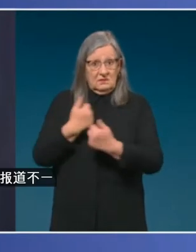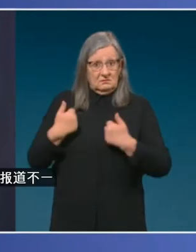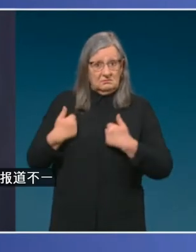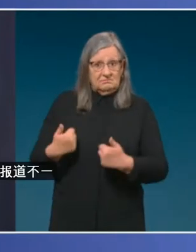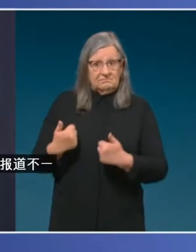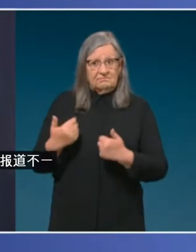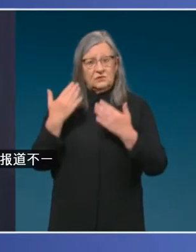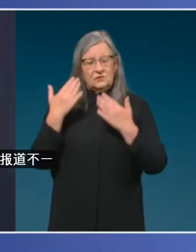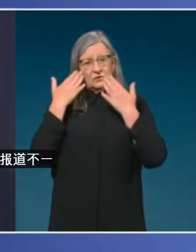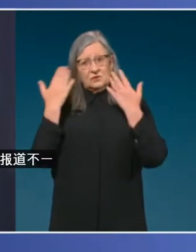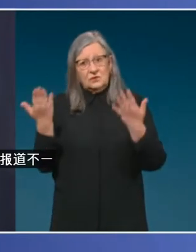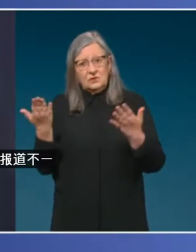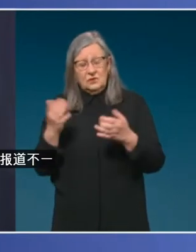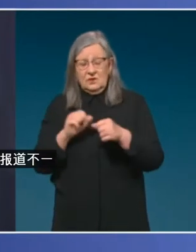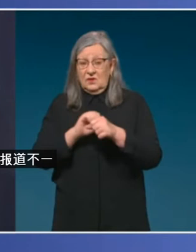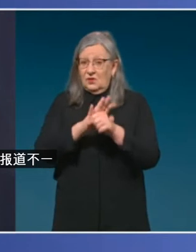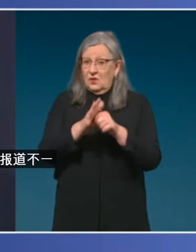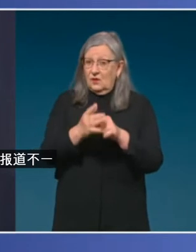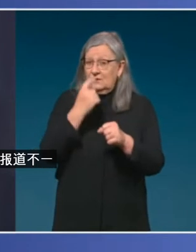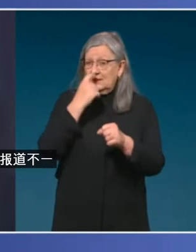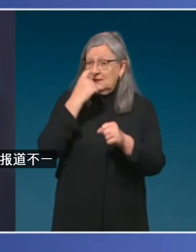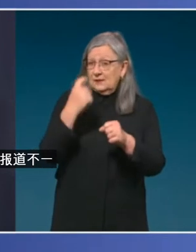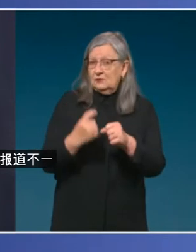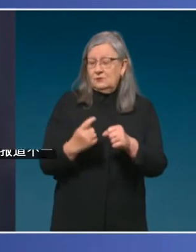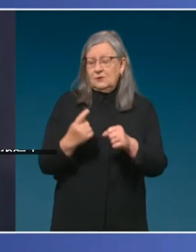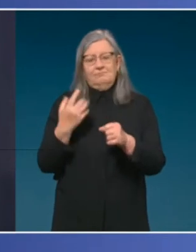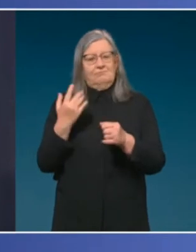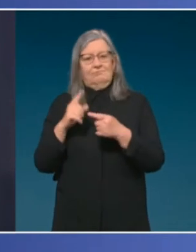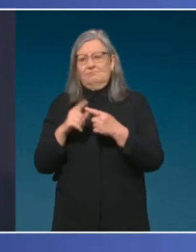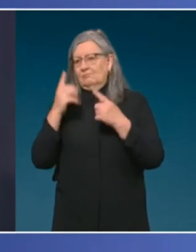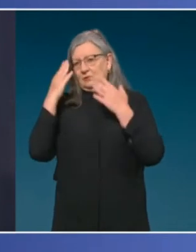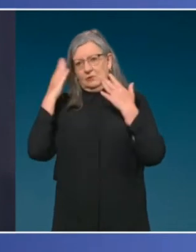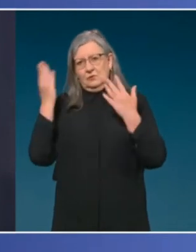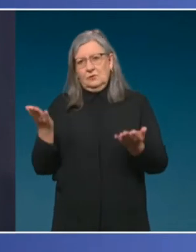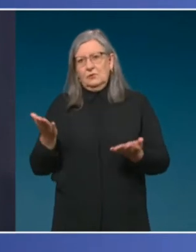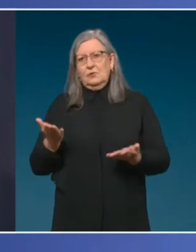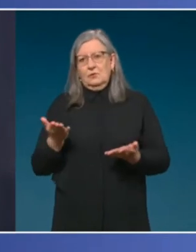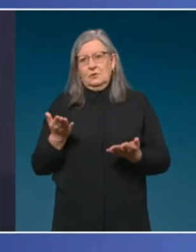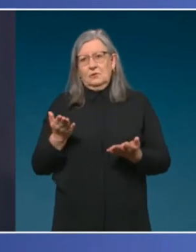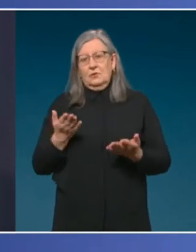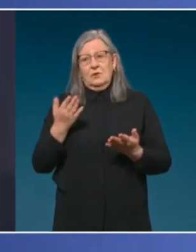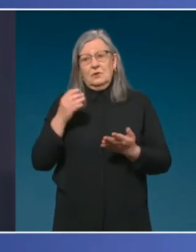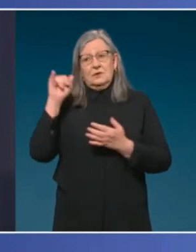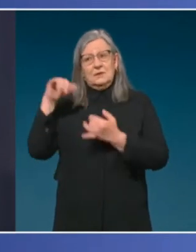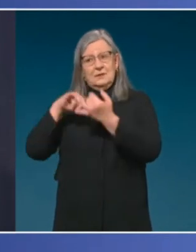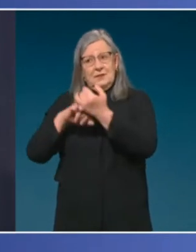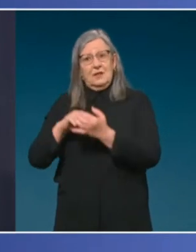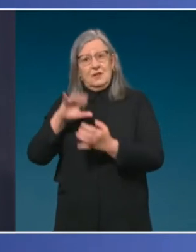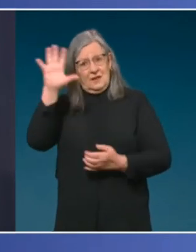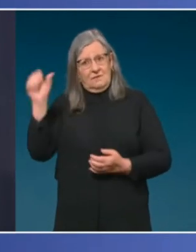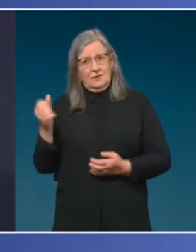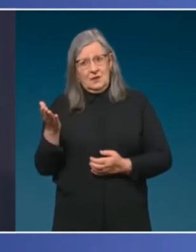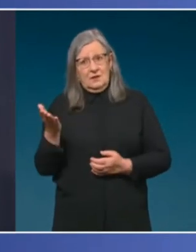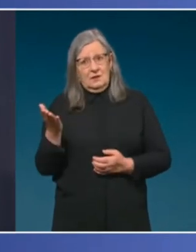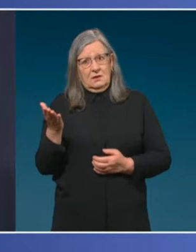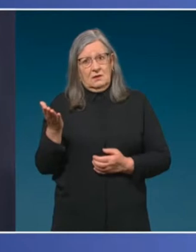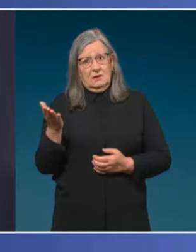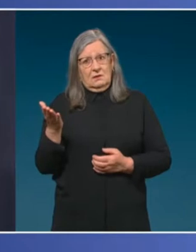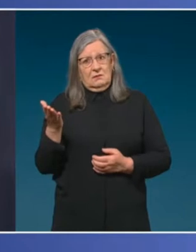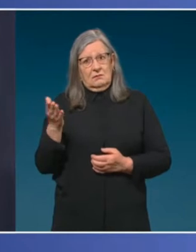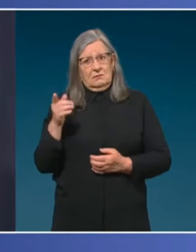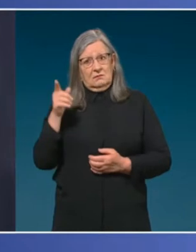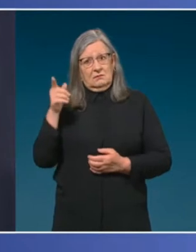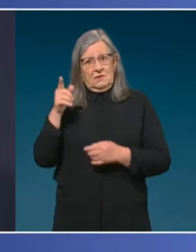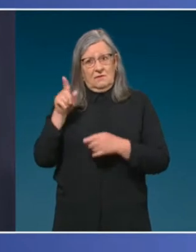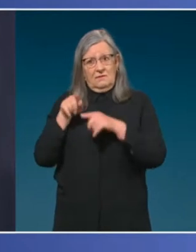that. From South Africa itself, and I would echo Minister Hunt's view, this has been a